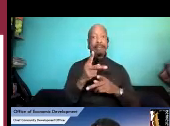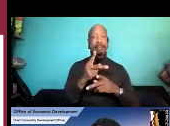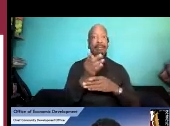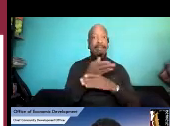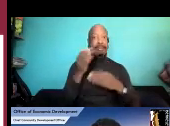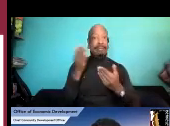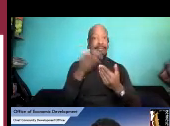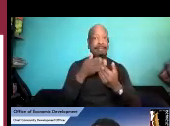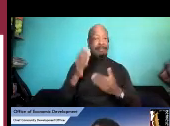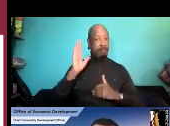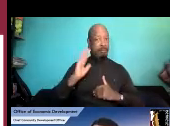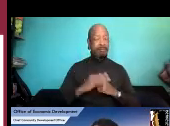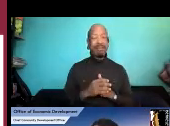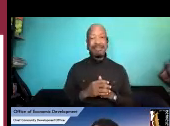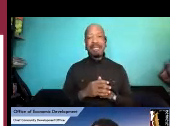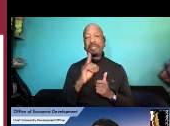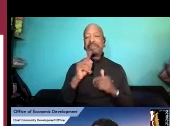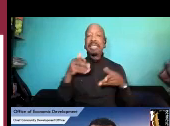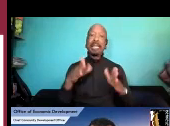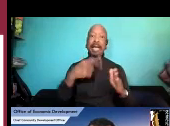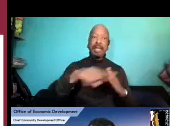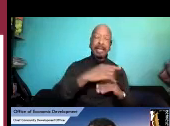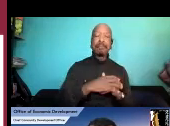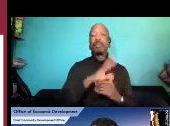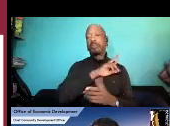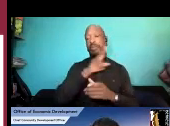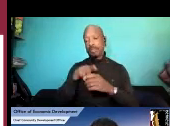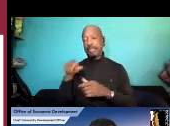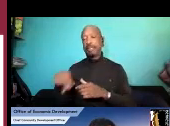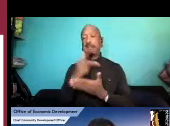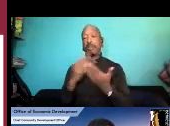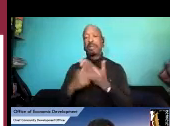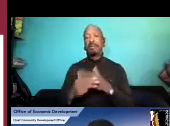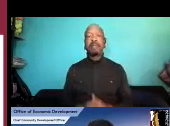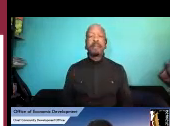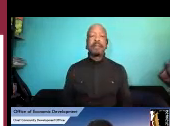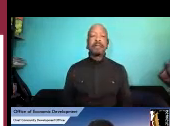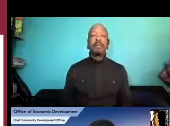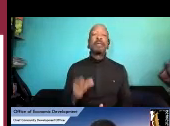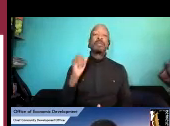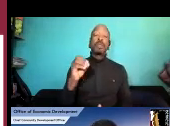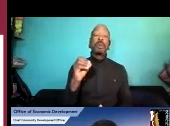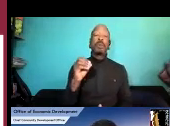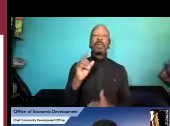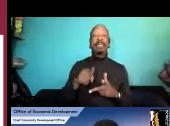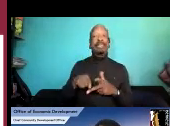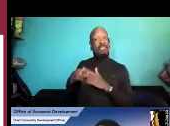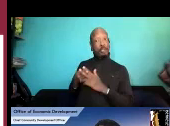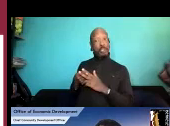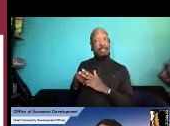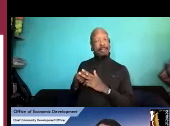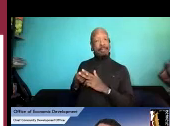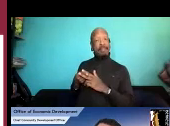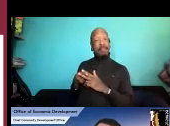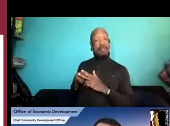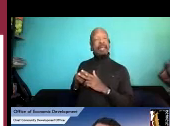to allow them to participate in this program. And so, initially this revolving loan fund